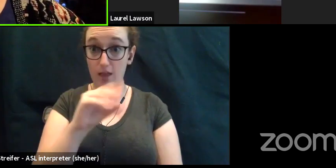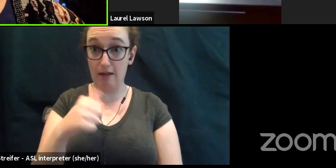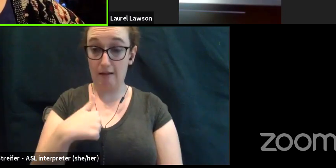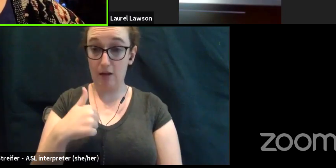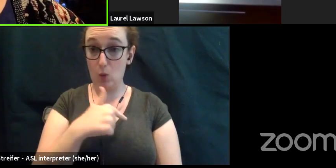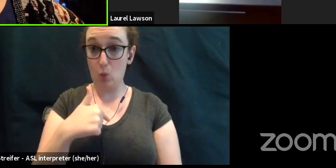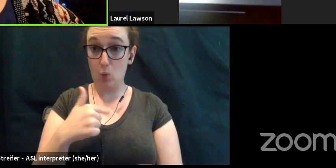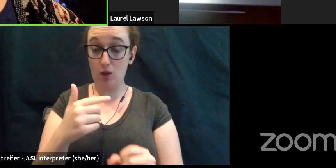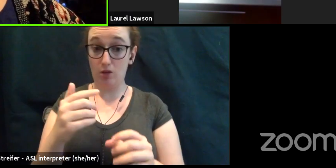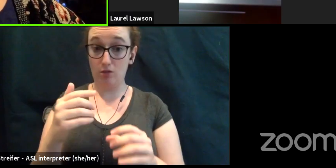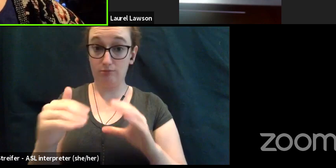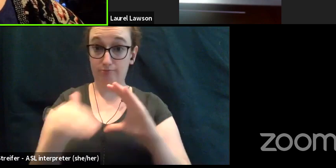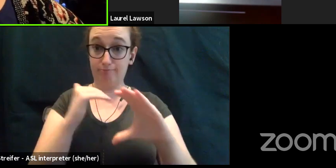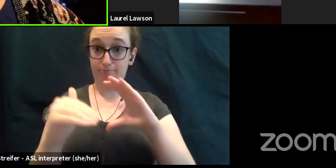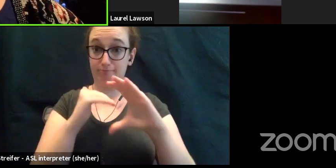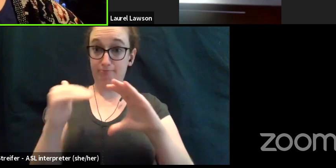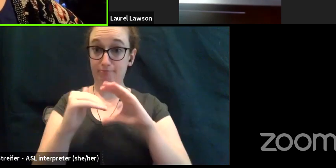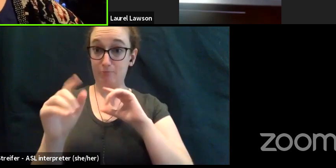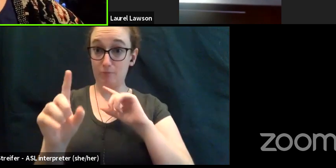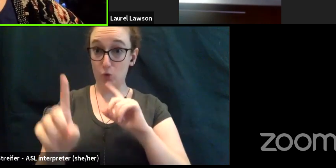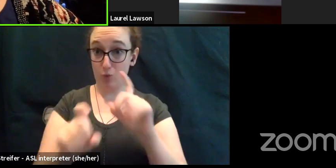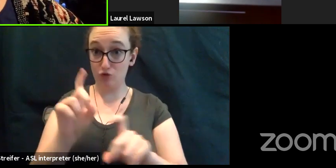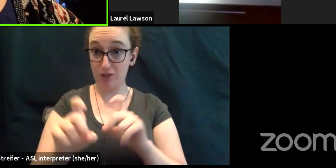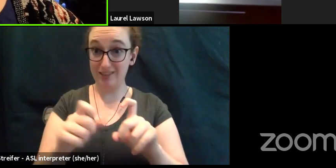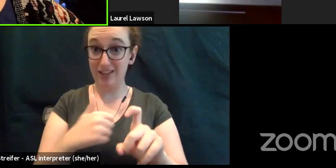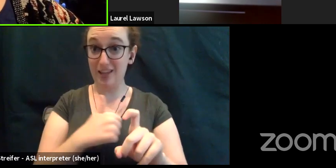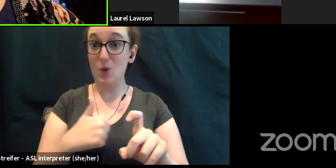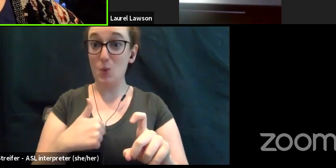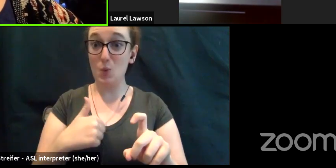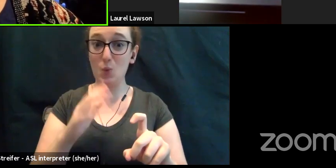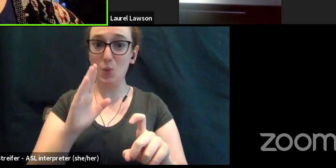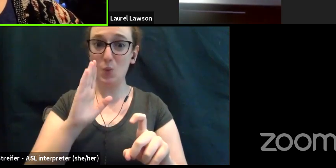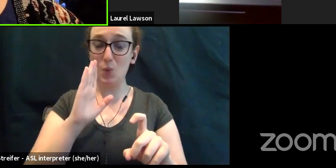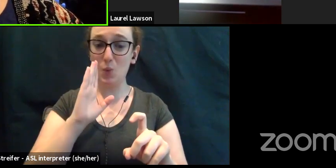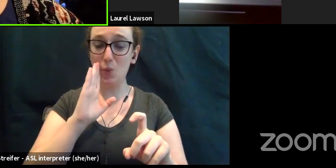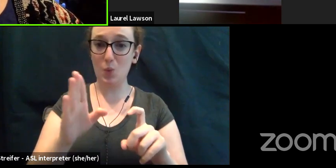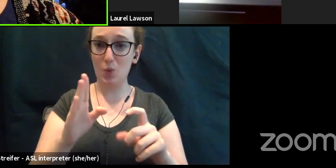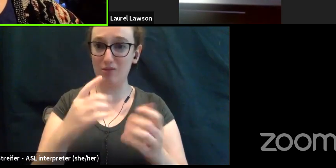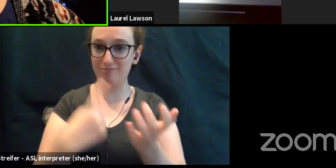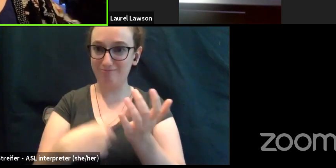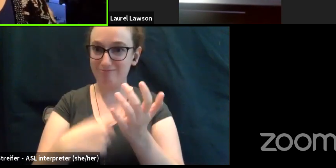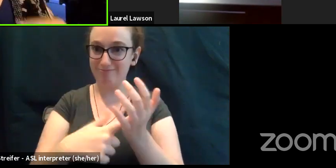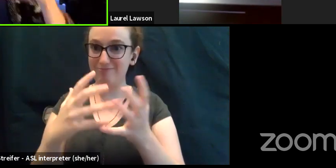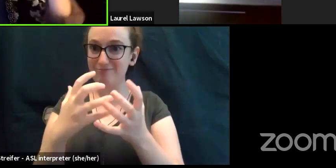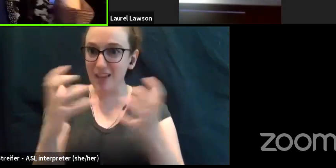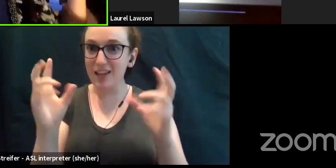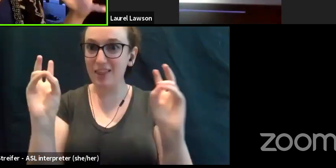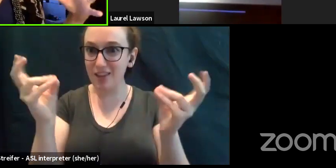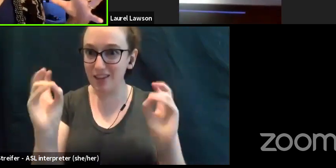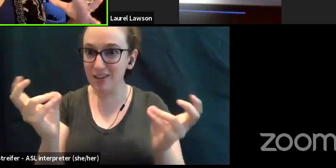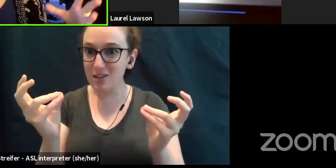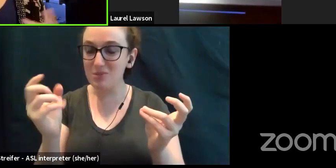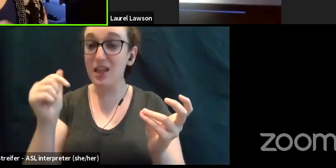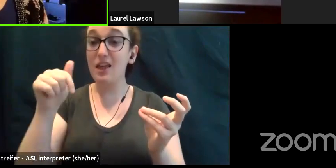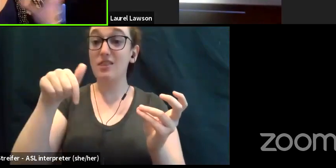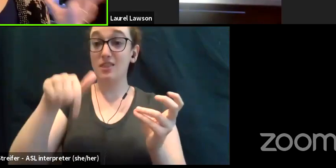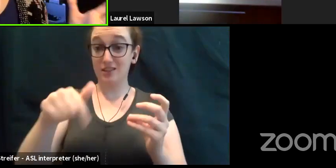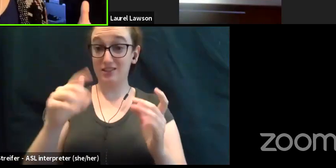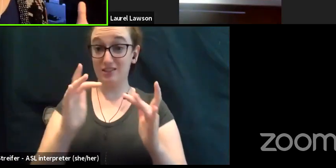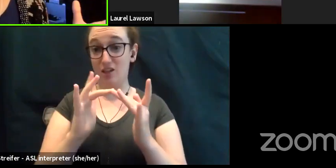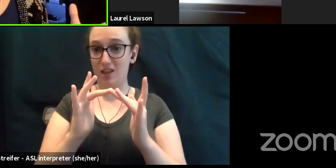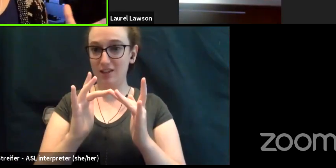questions and we're gonna work through many of the themes and the questions that arose. And since we're on this digital platform, I thought we